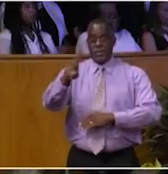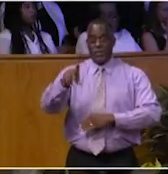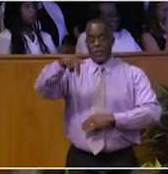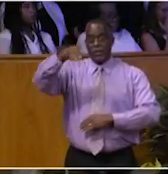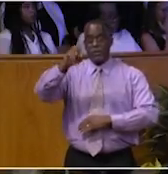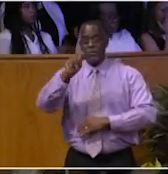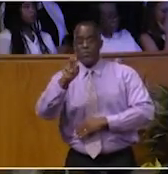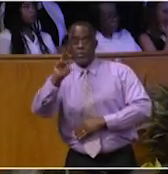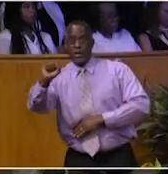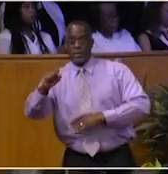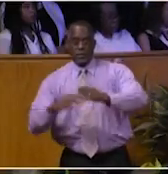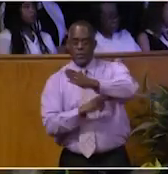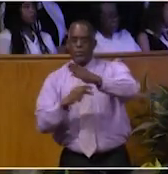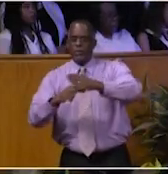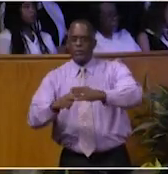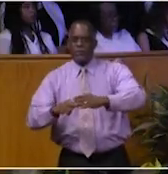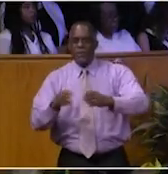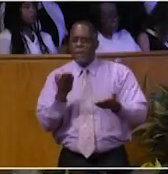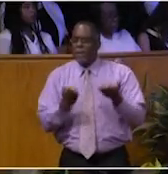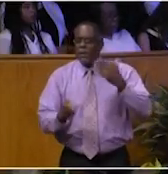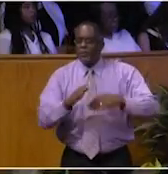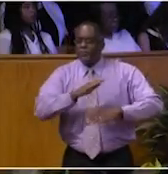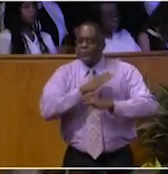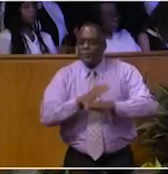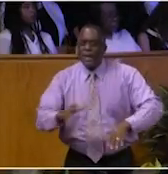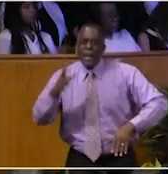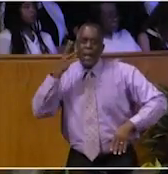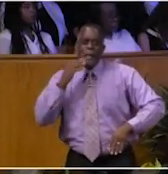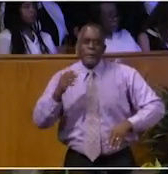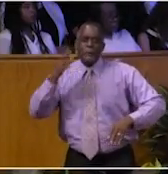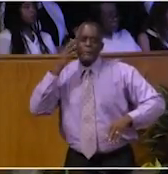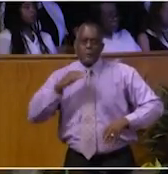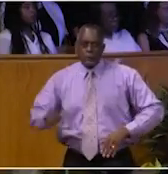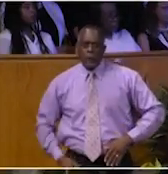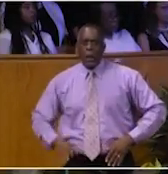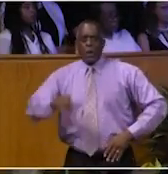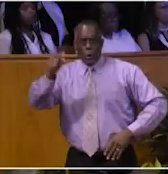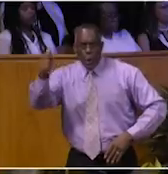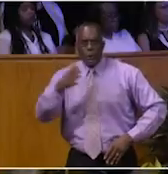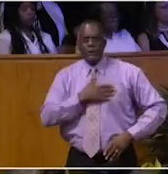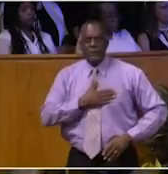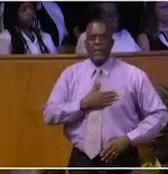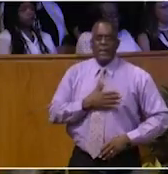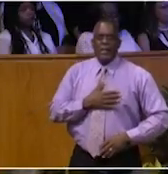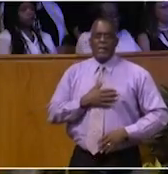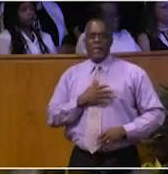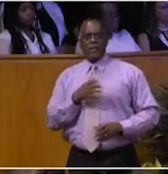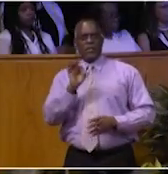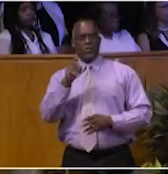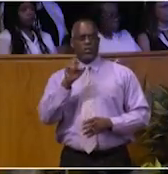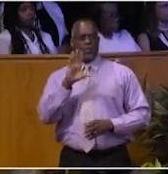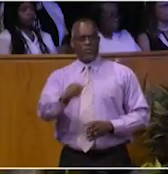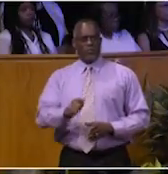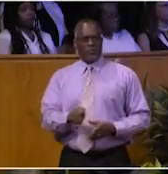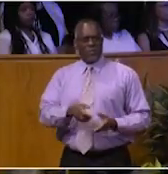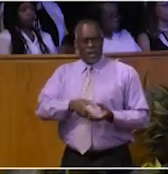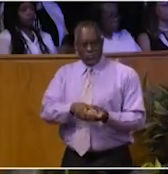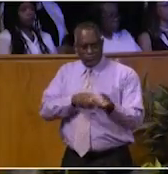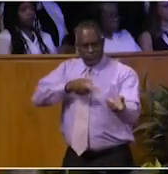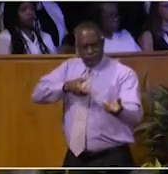dogs or fire hose and weapons used against them. But my friends, don't be